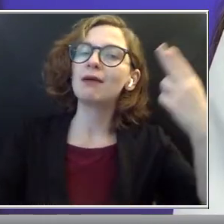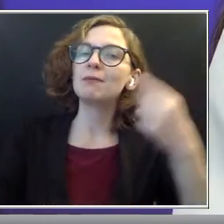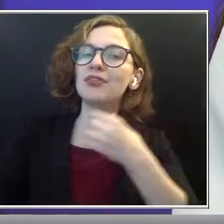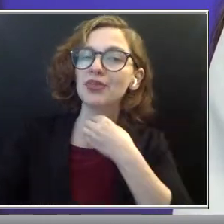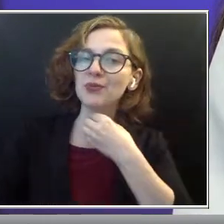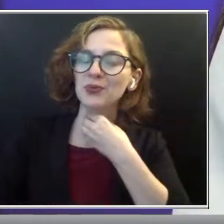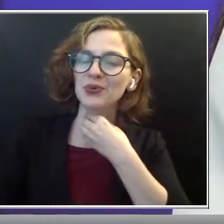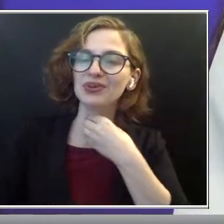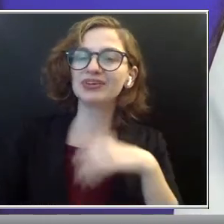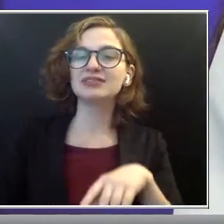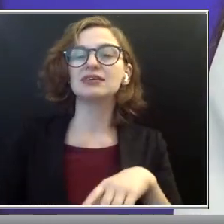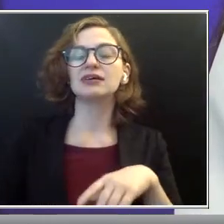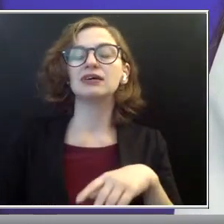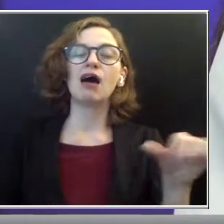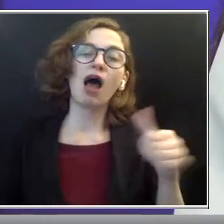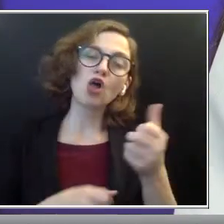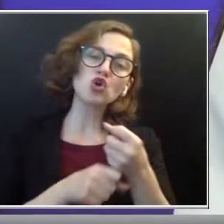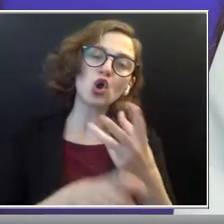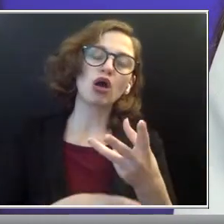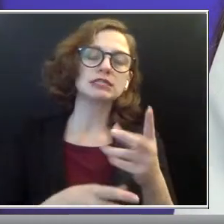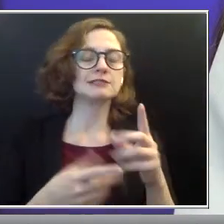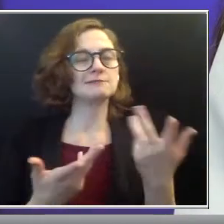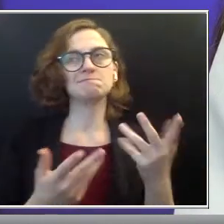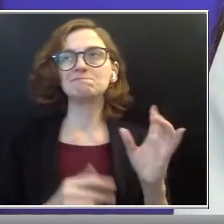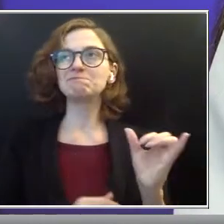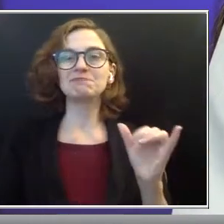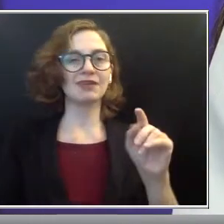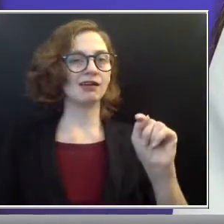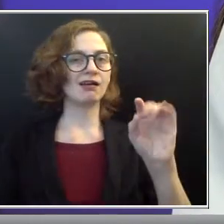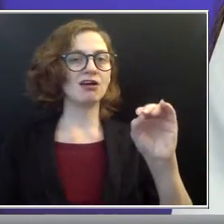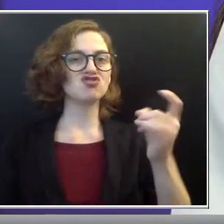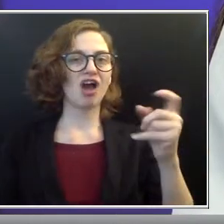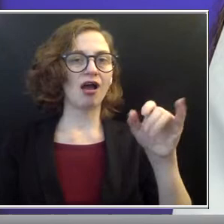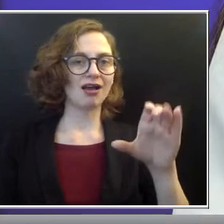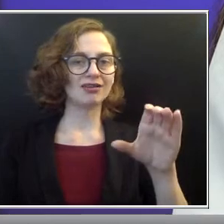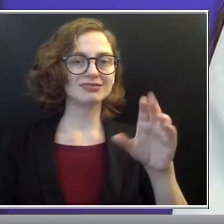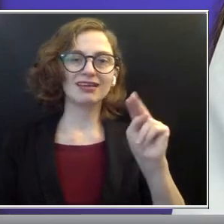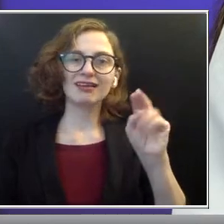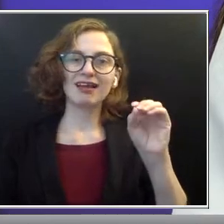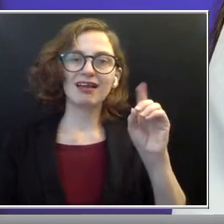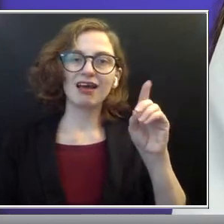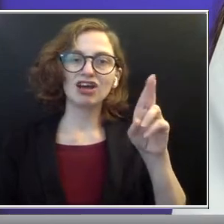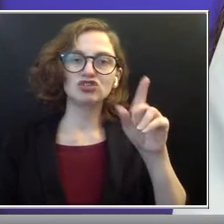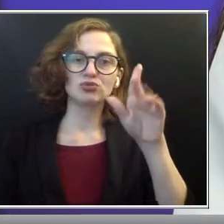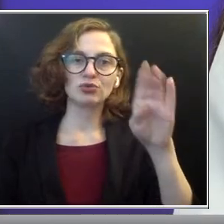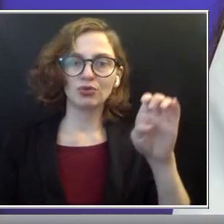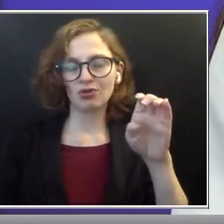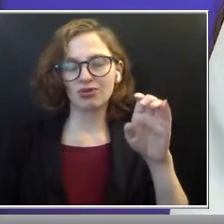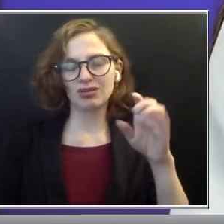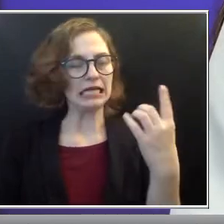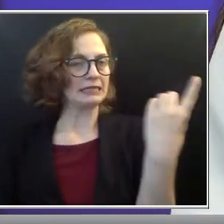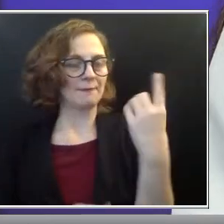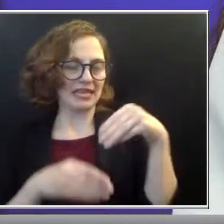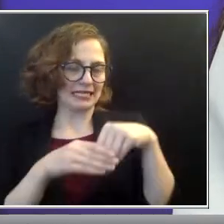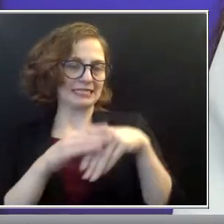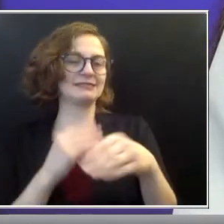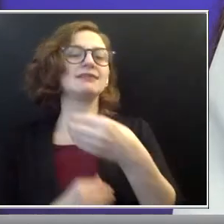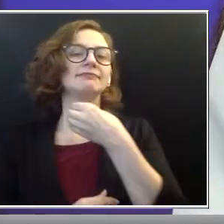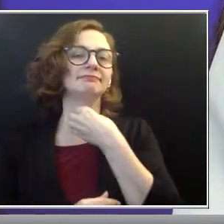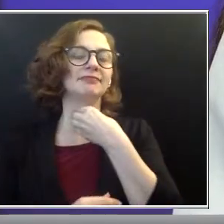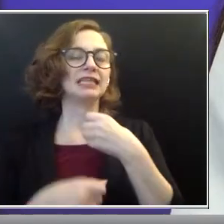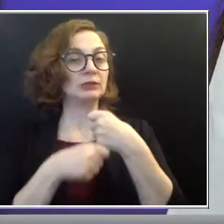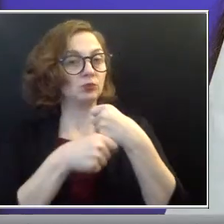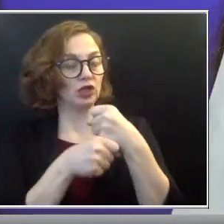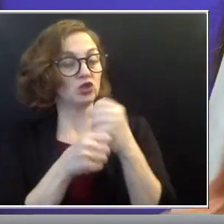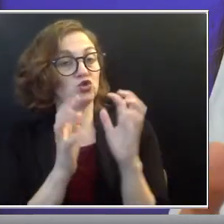nodule, where there's a nodule or a focus in the thyroid gland that's overproducing thyroid hormone, no longer appropriately listening to our